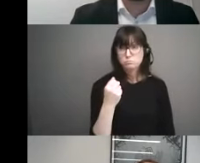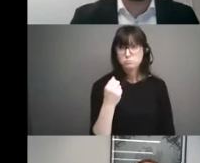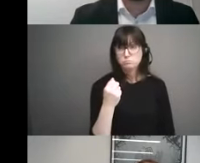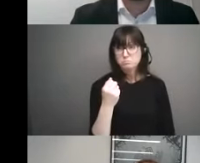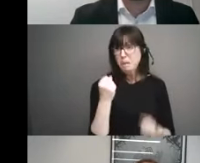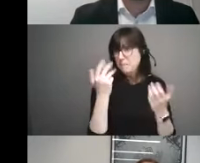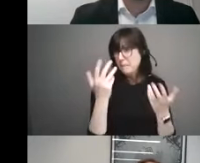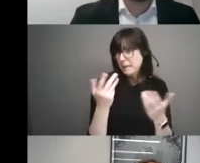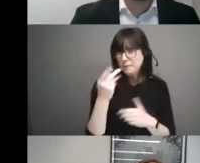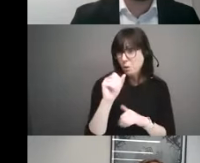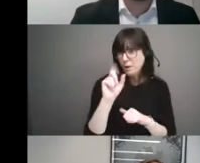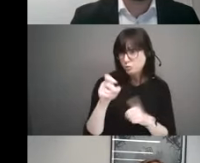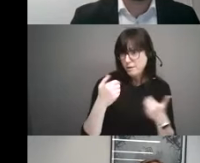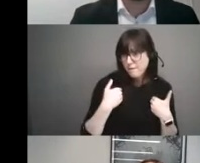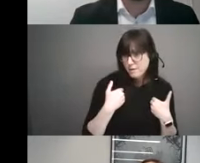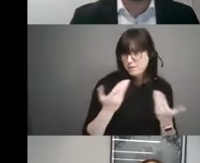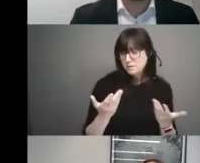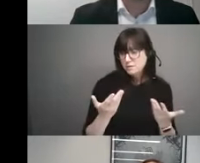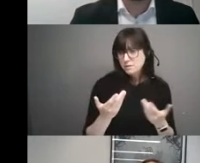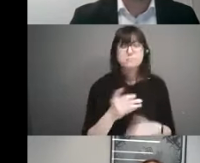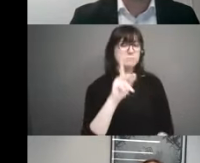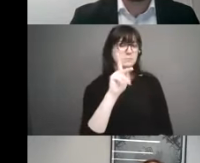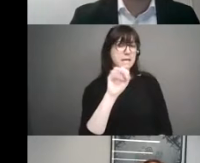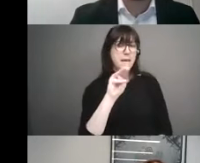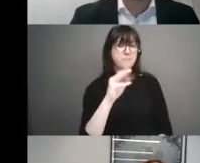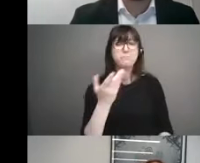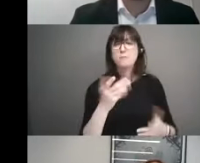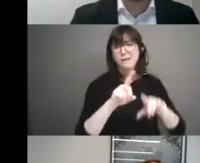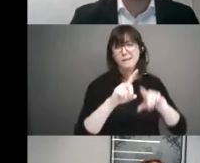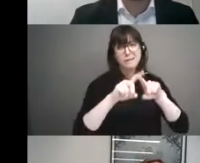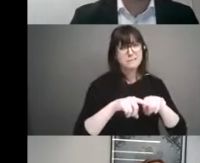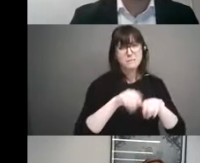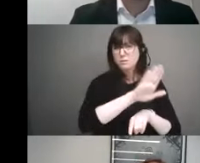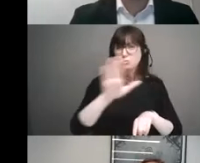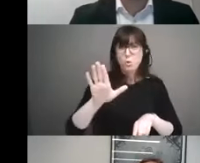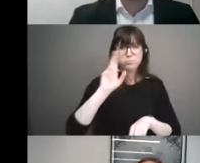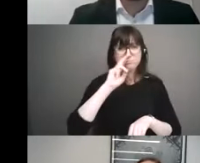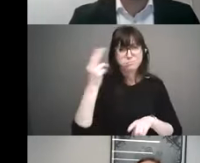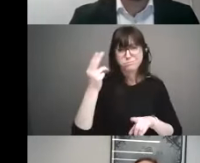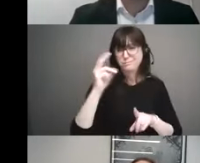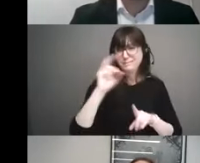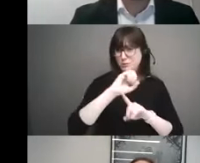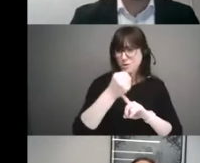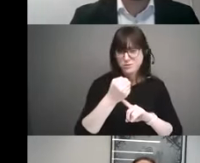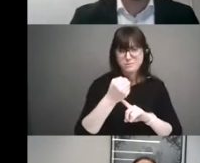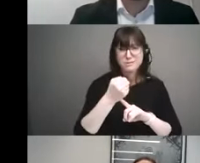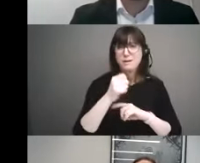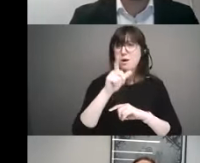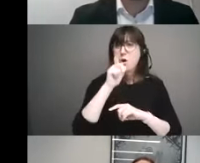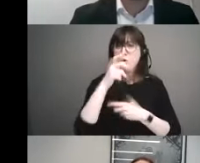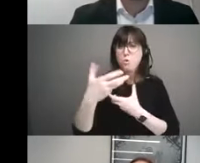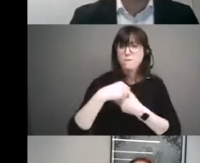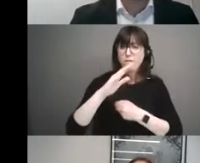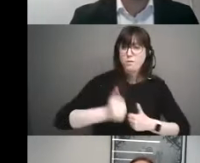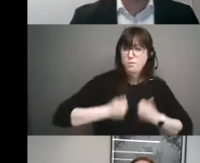asked. Okay, so it's all dependent on your own unique situation and who you have in your life that you